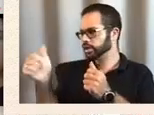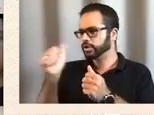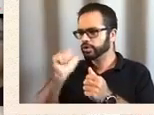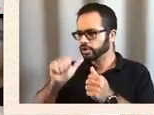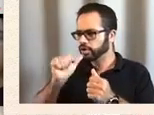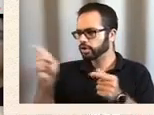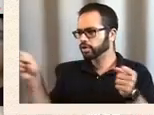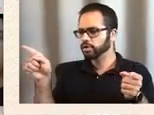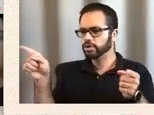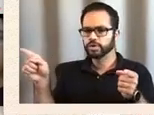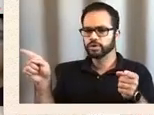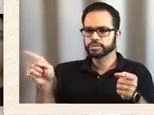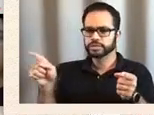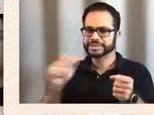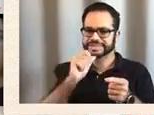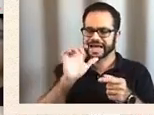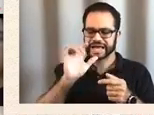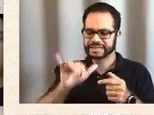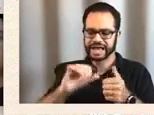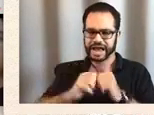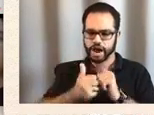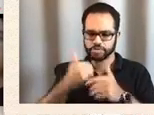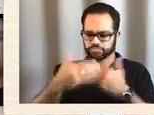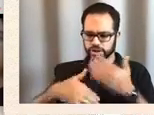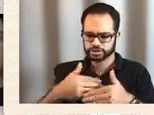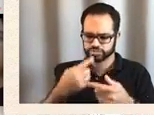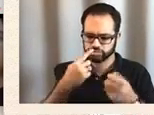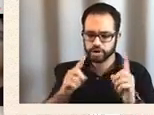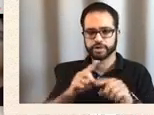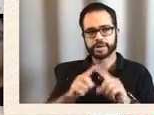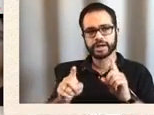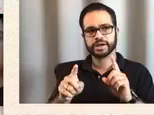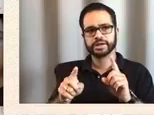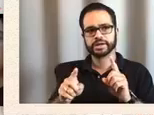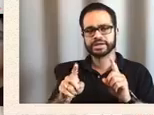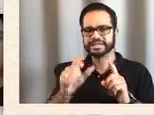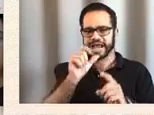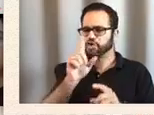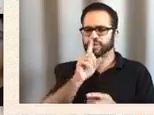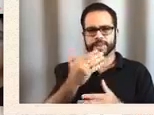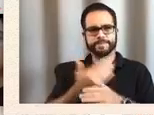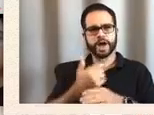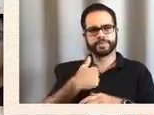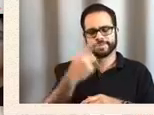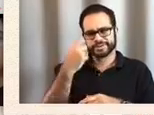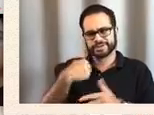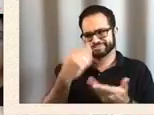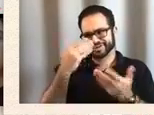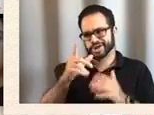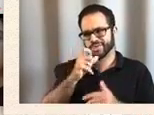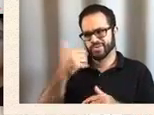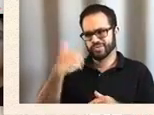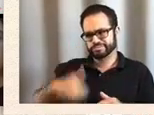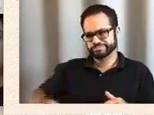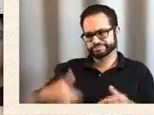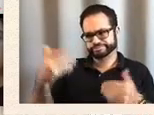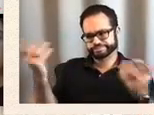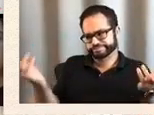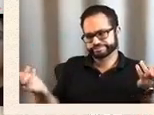not how the process is supposed to work. Now that's something that doesn't bother me so much because I don't care if they know who I am.